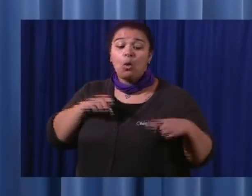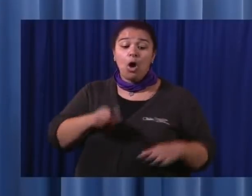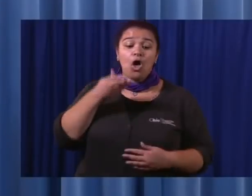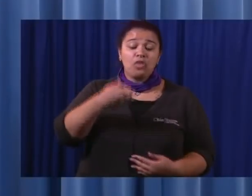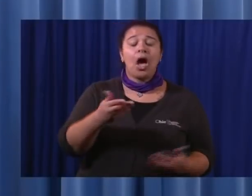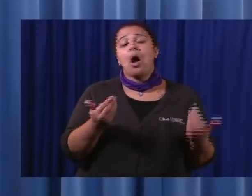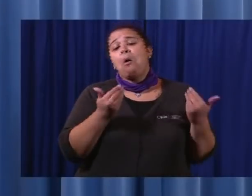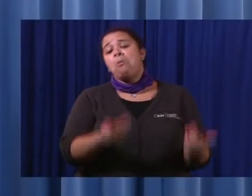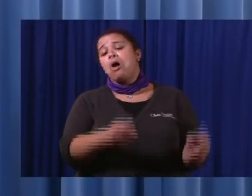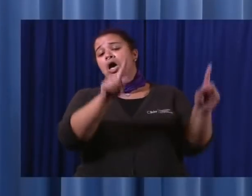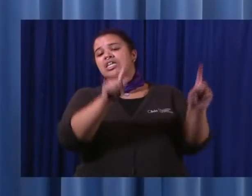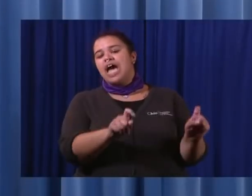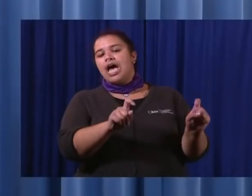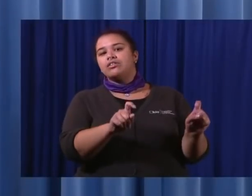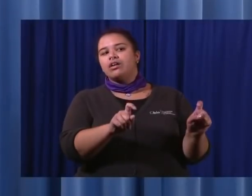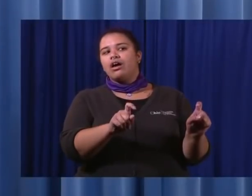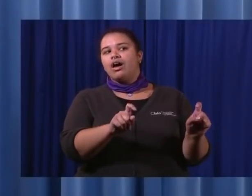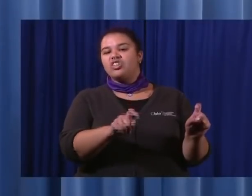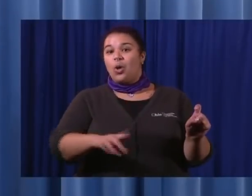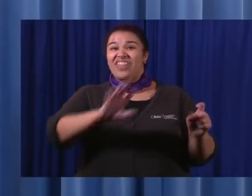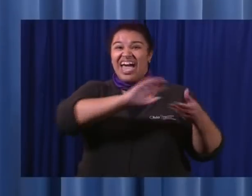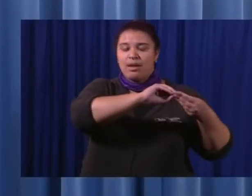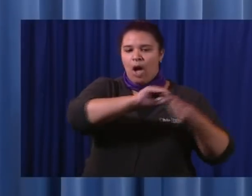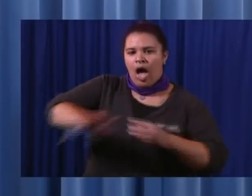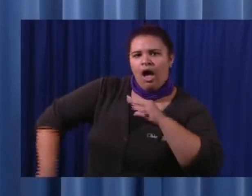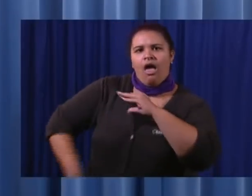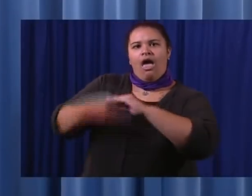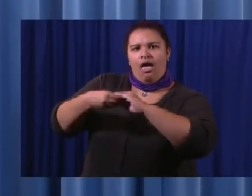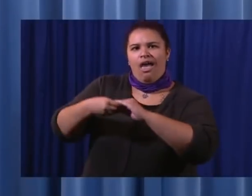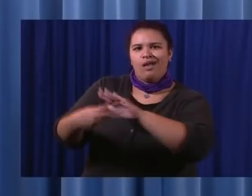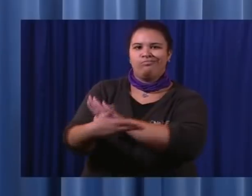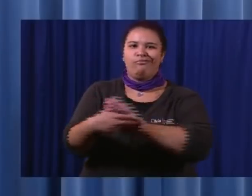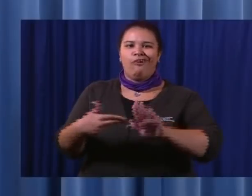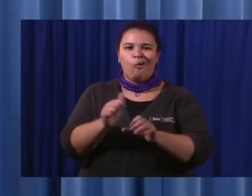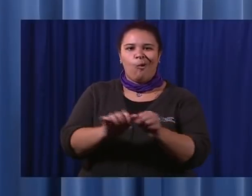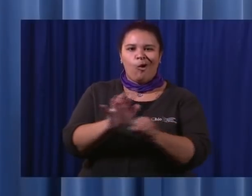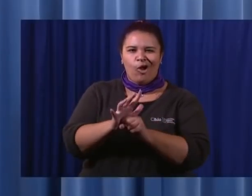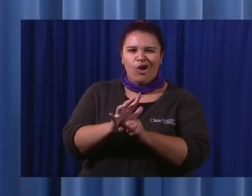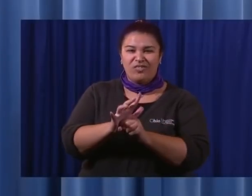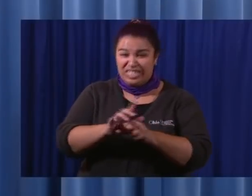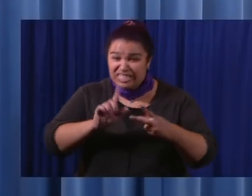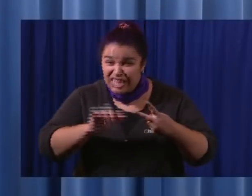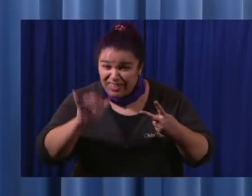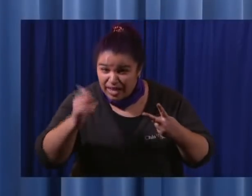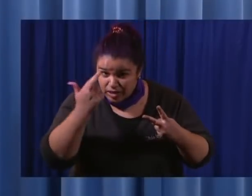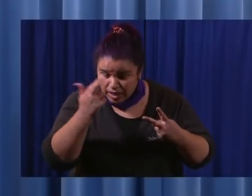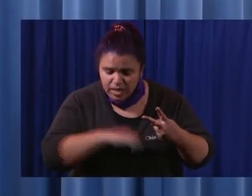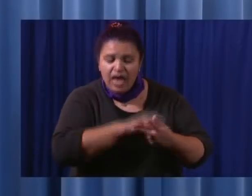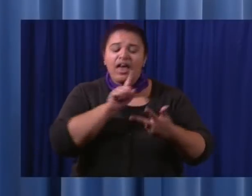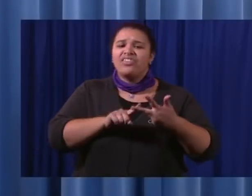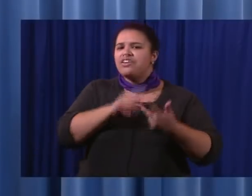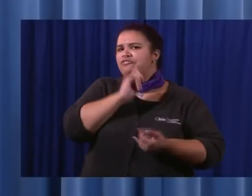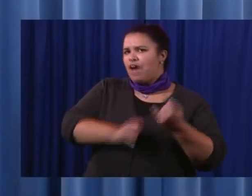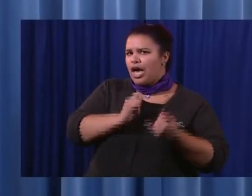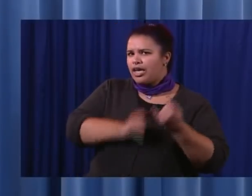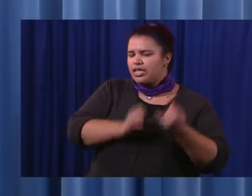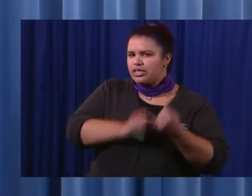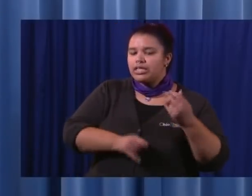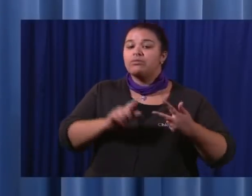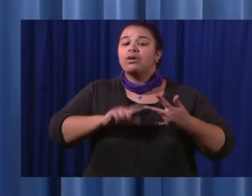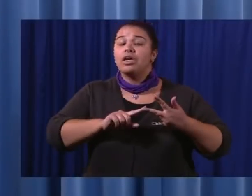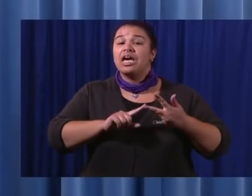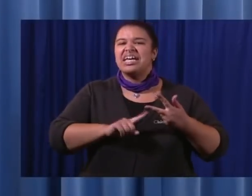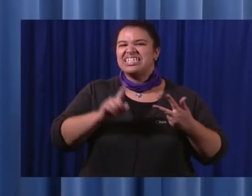COVID, they're being counted as a COVID hospitalization. And then finally, we've also, so is that the case? And then finally, we've also heard that tests can be false